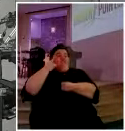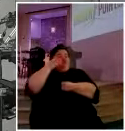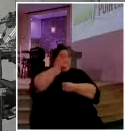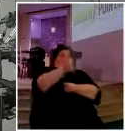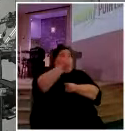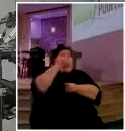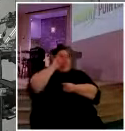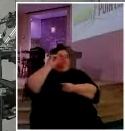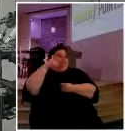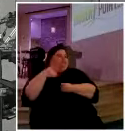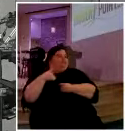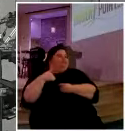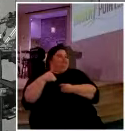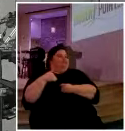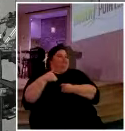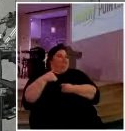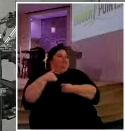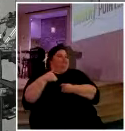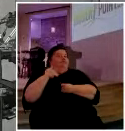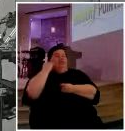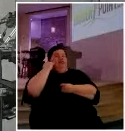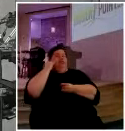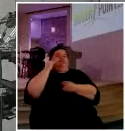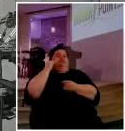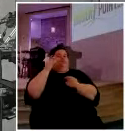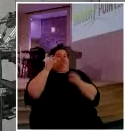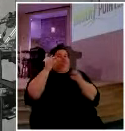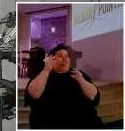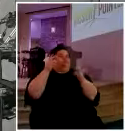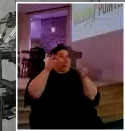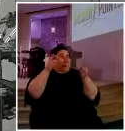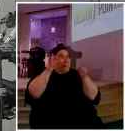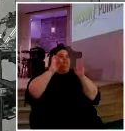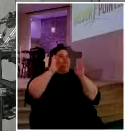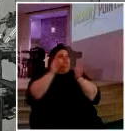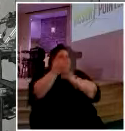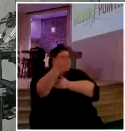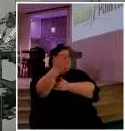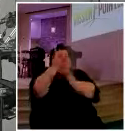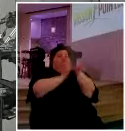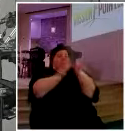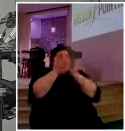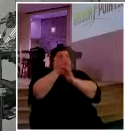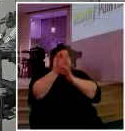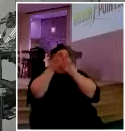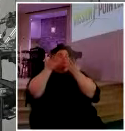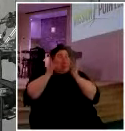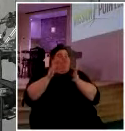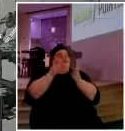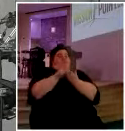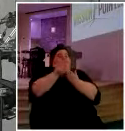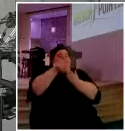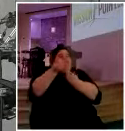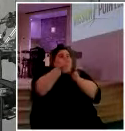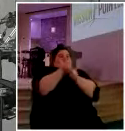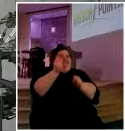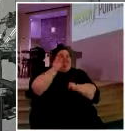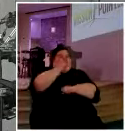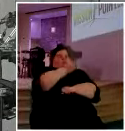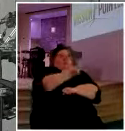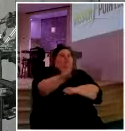me. Everybody listening this morning, Jesus purchased salvation for your life. He made